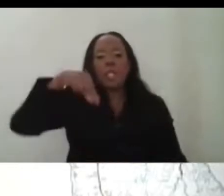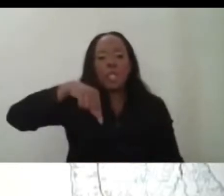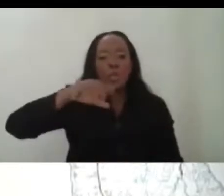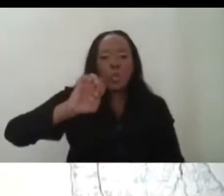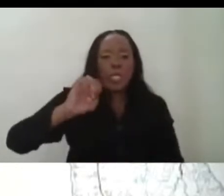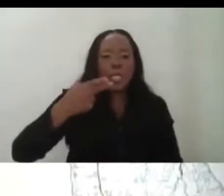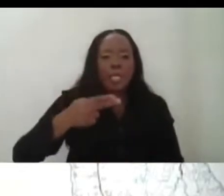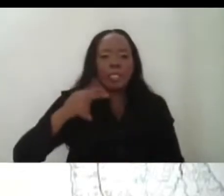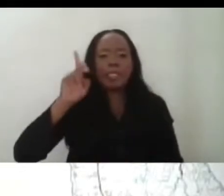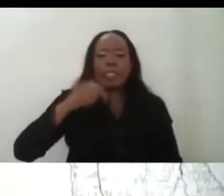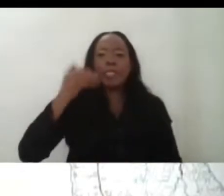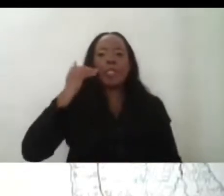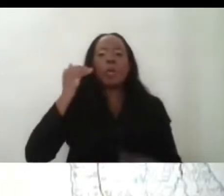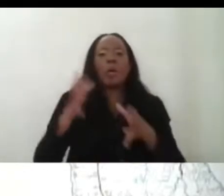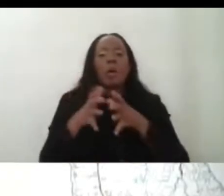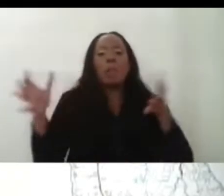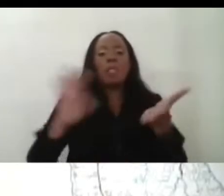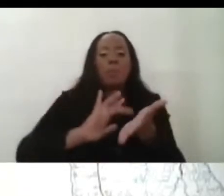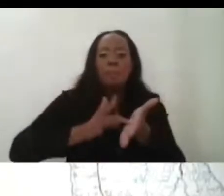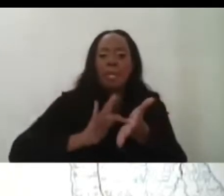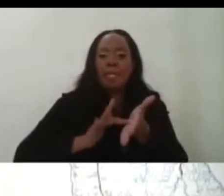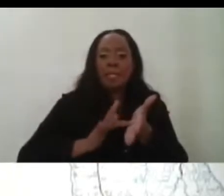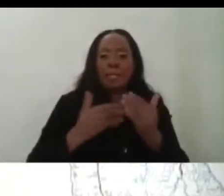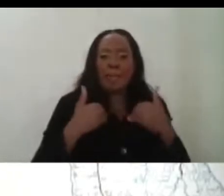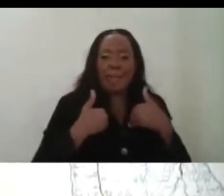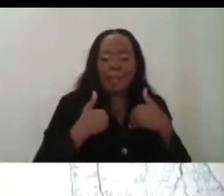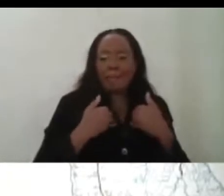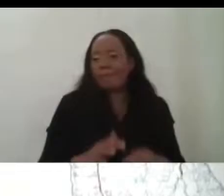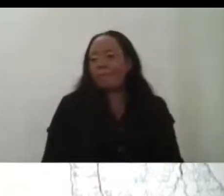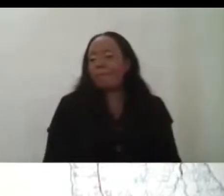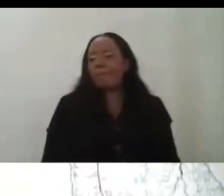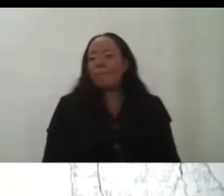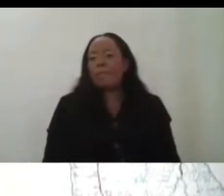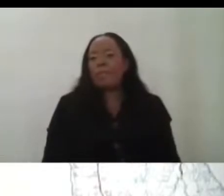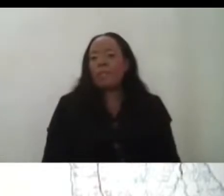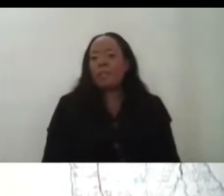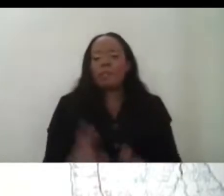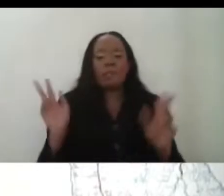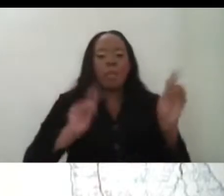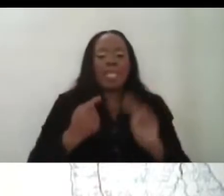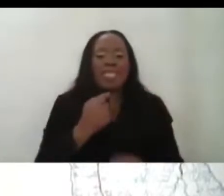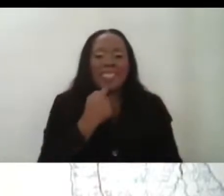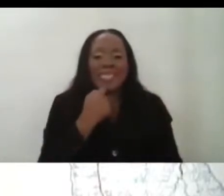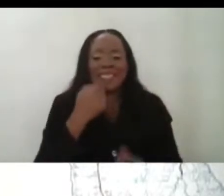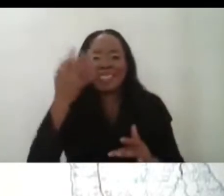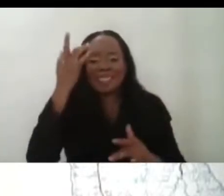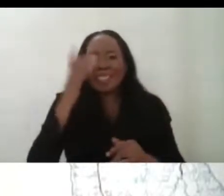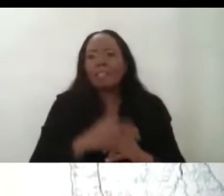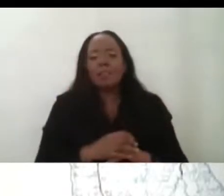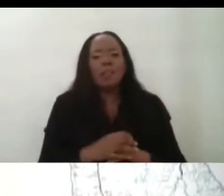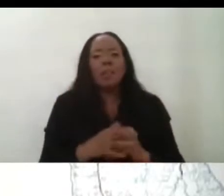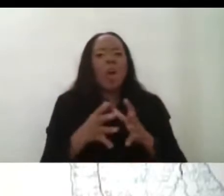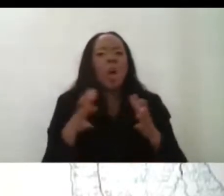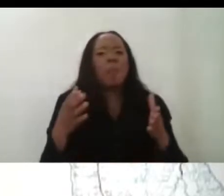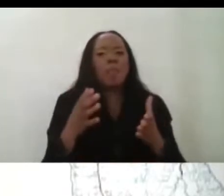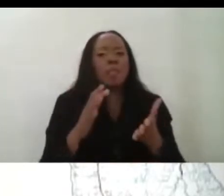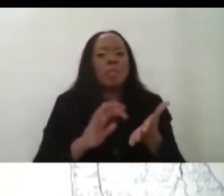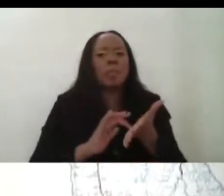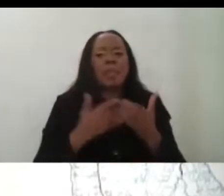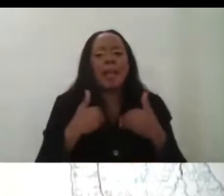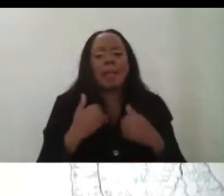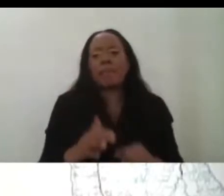much medication they have for all of the critical illnesses and whatnot, how long can that last. Agriculture has to advise how much food they have